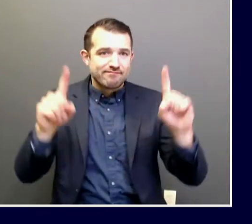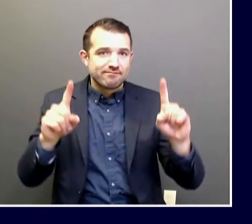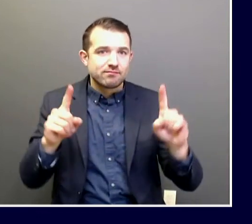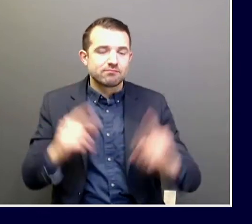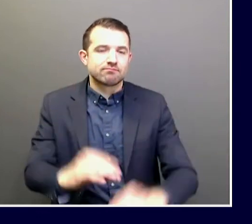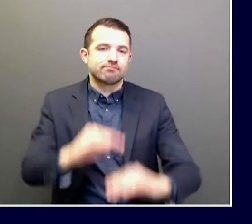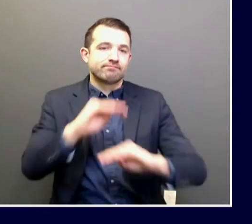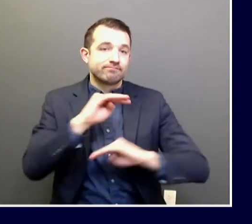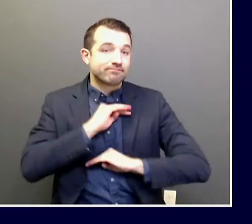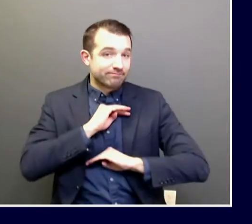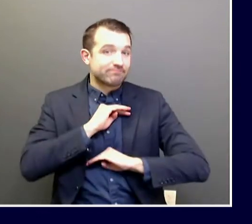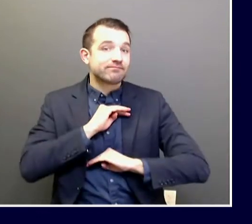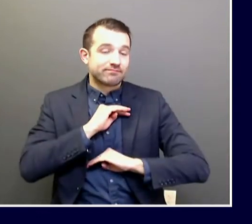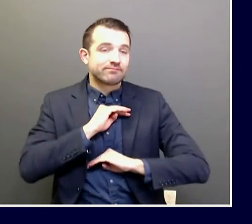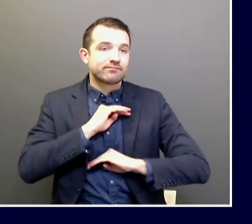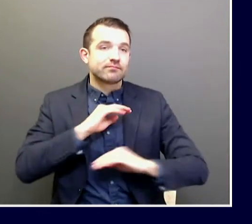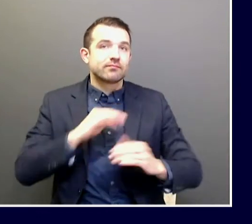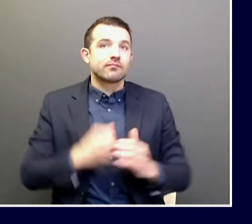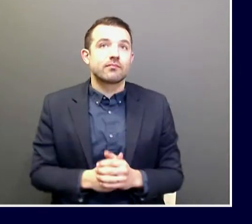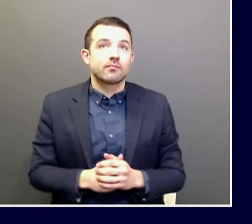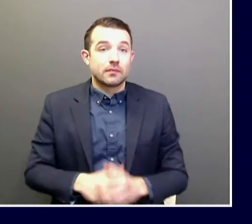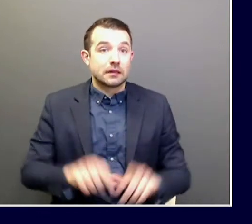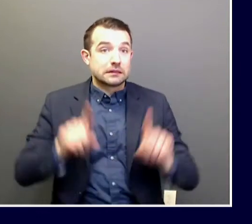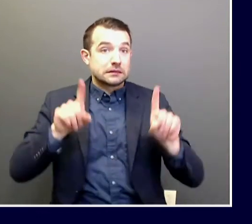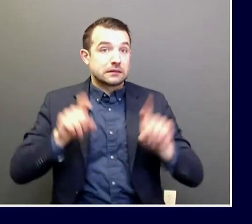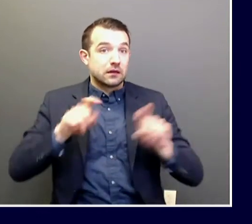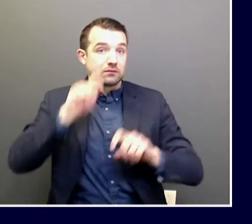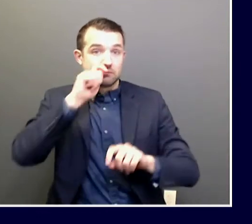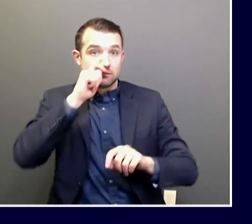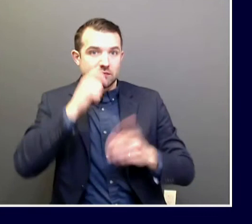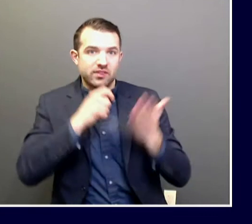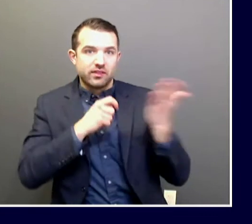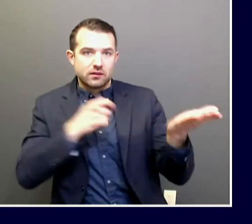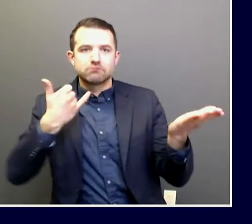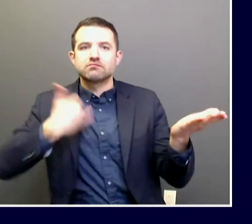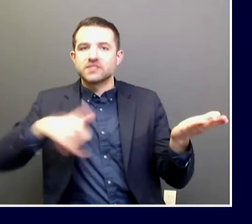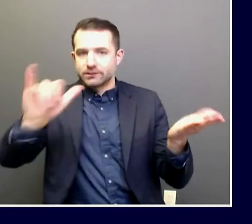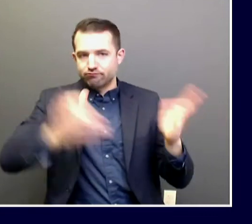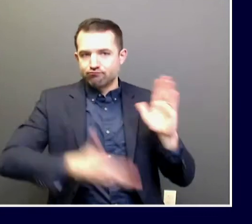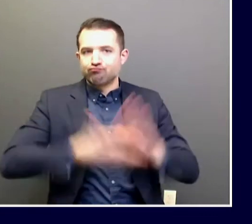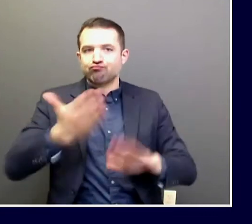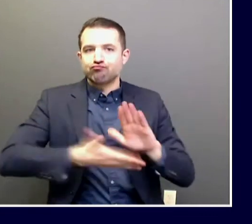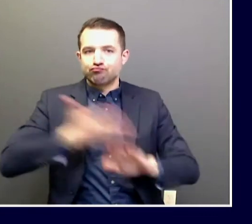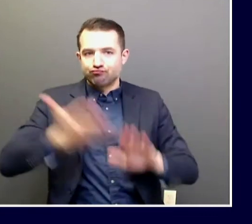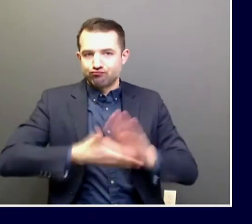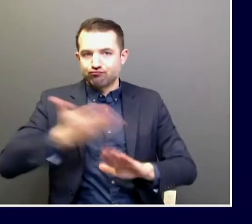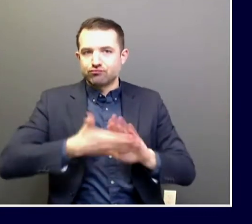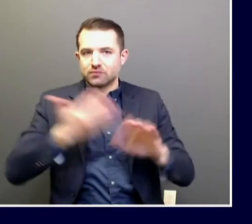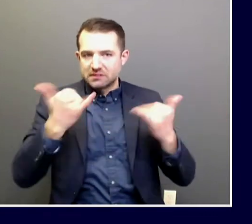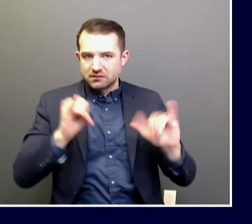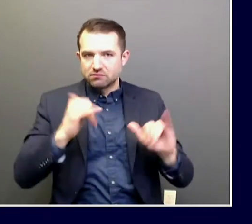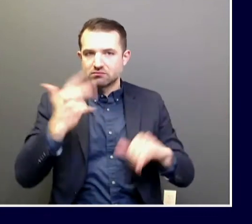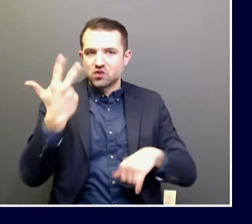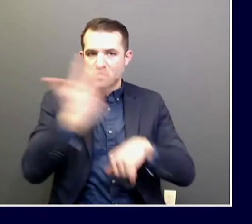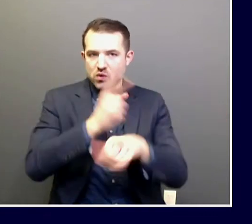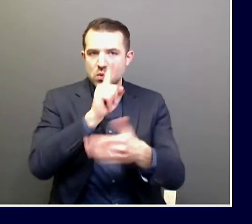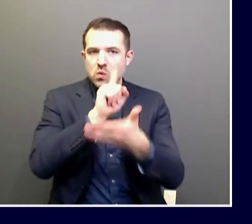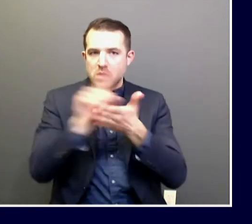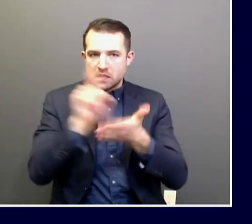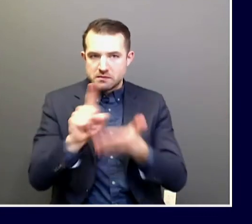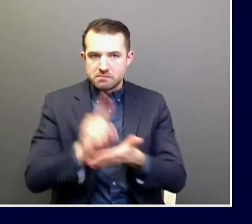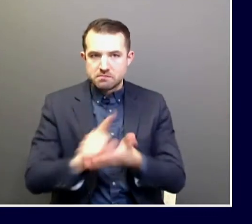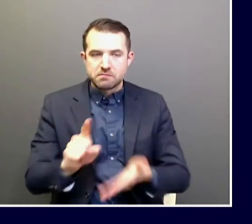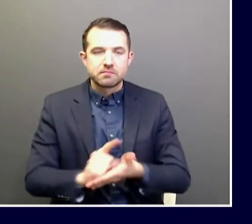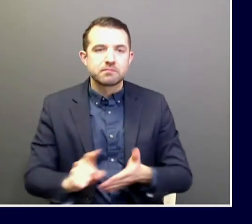Now, testing will continue at the Augusta Armory 3 days per week. While an appointment